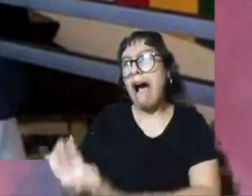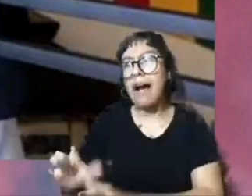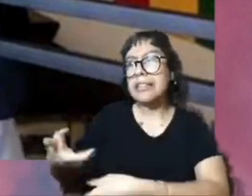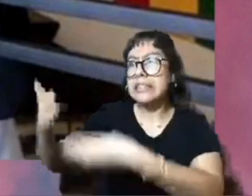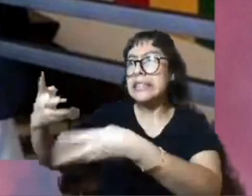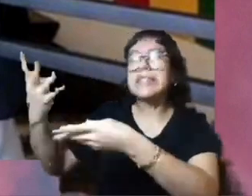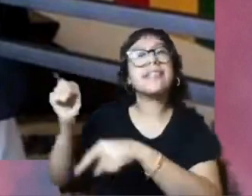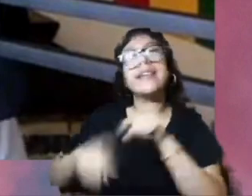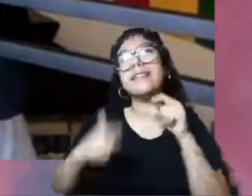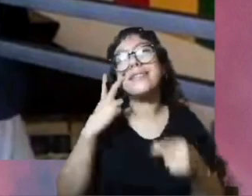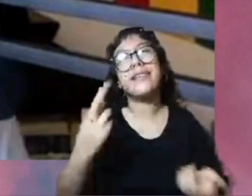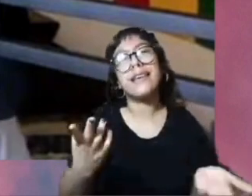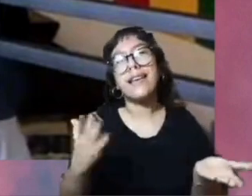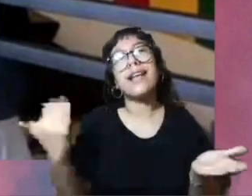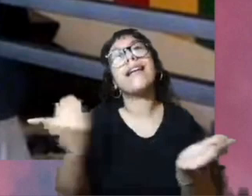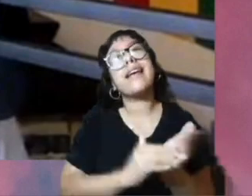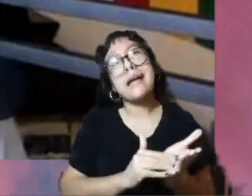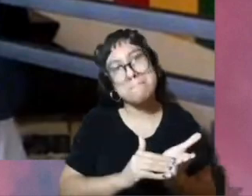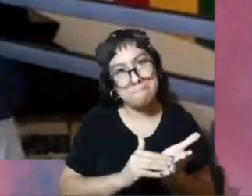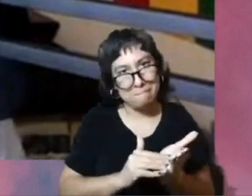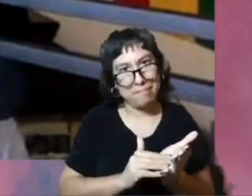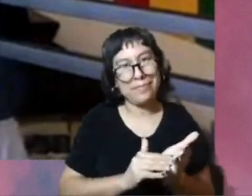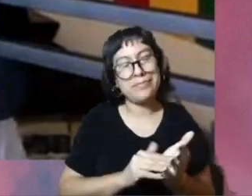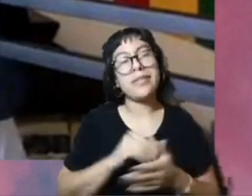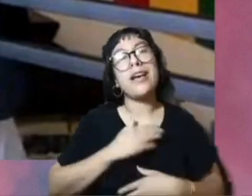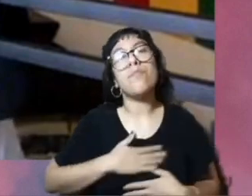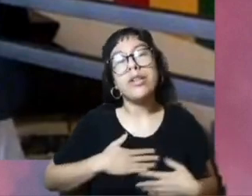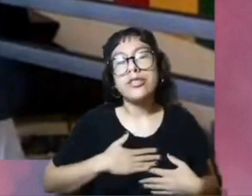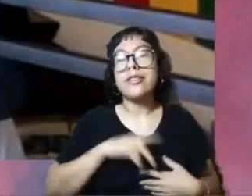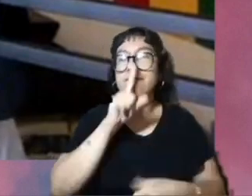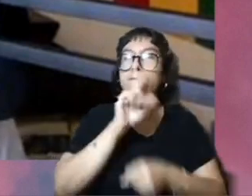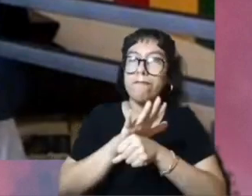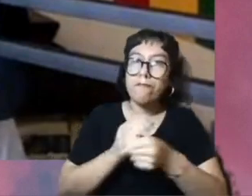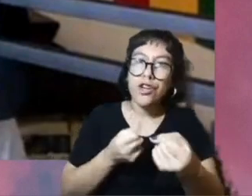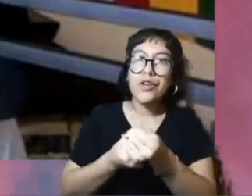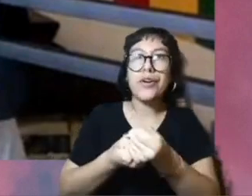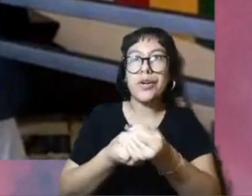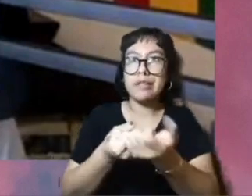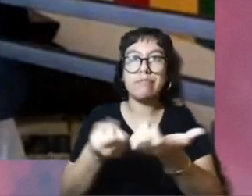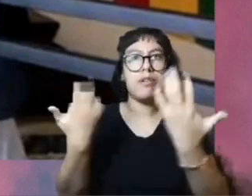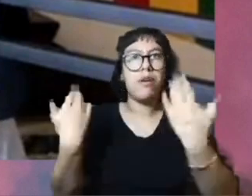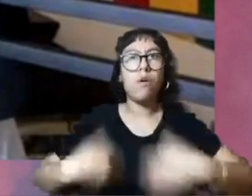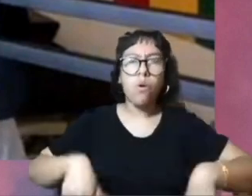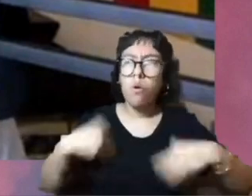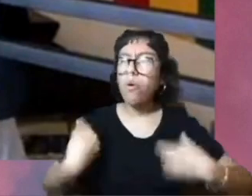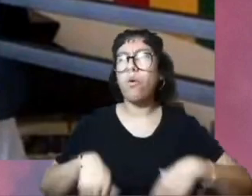like, once again, further want to appreciate and affirm